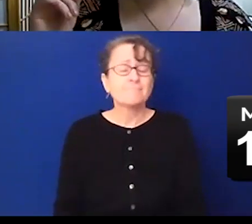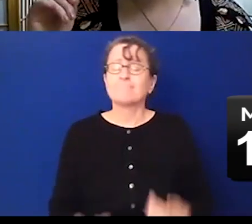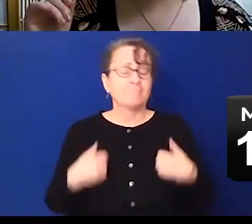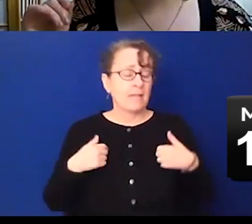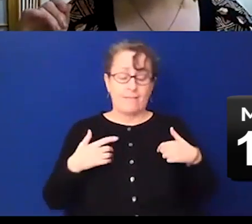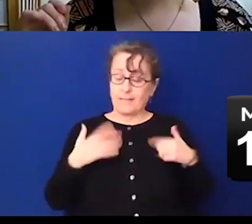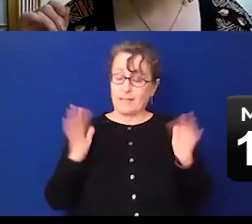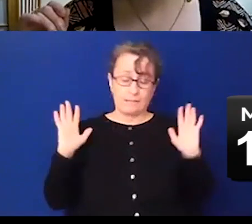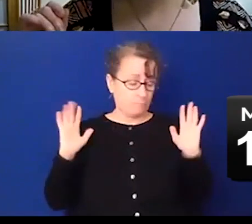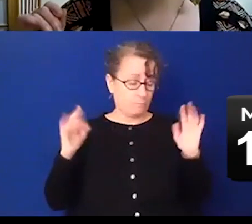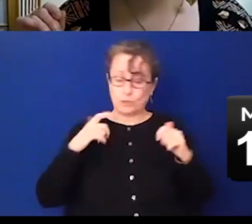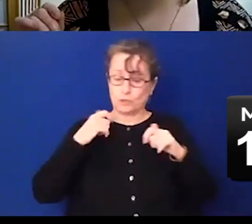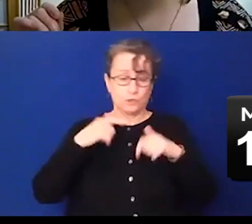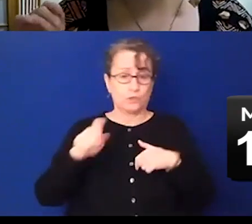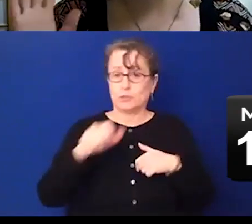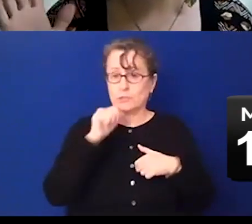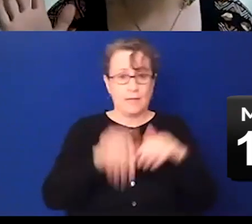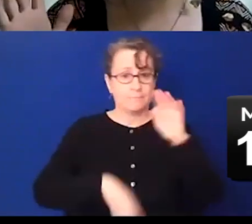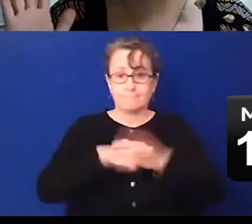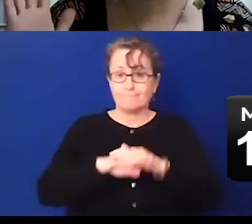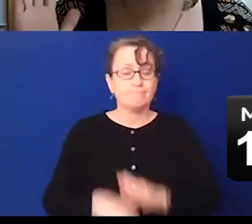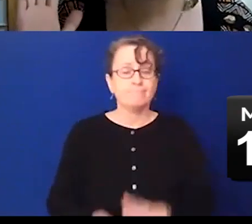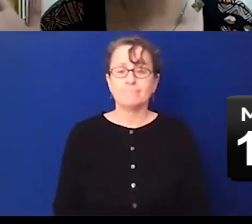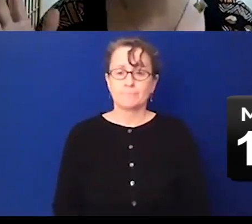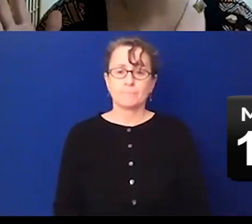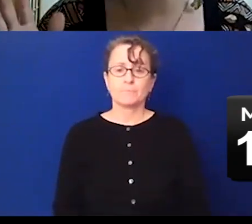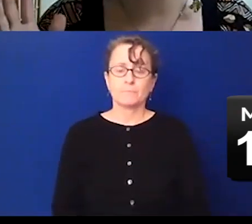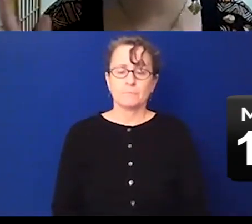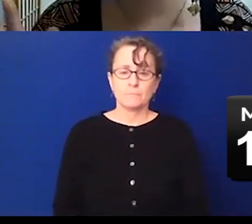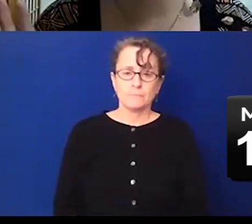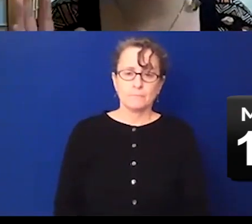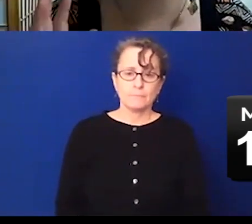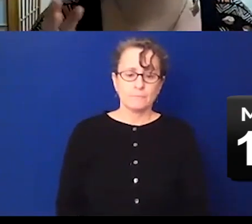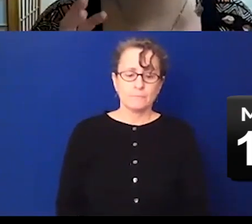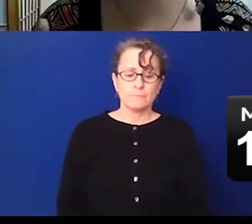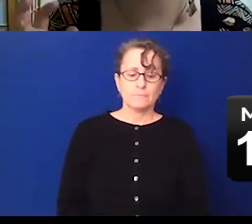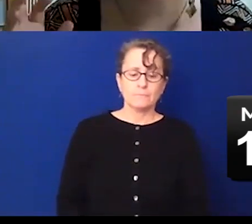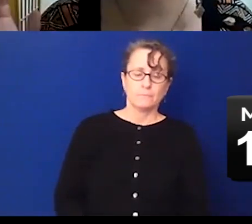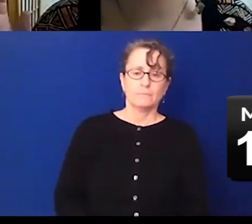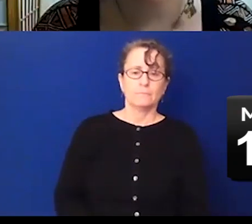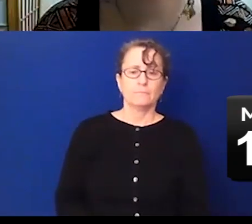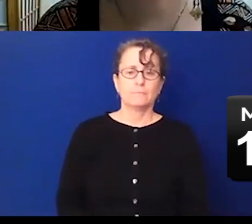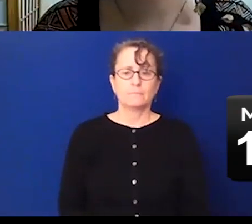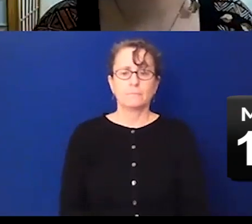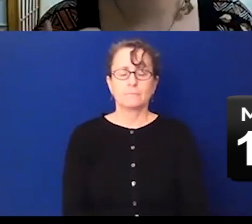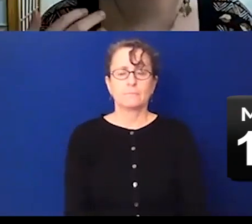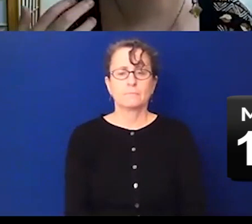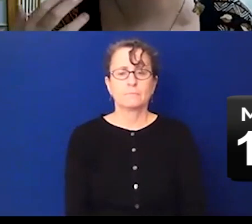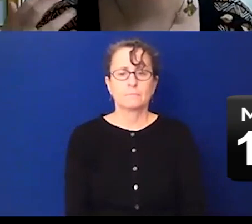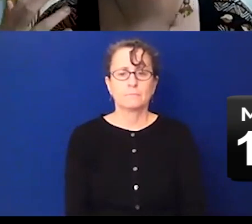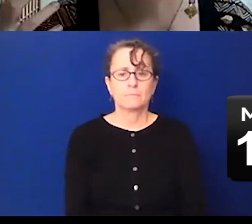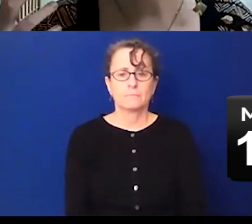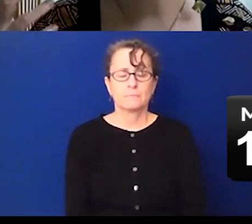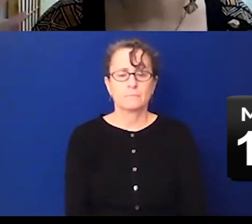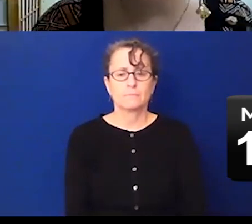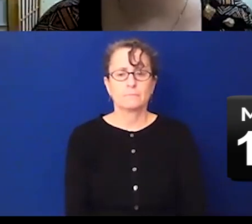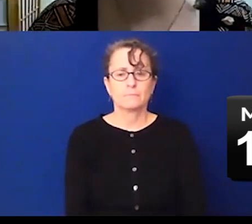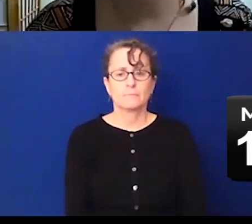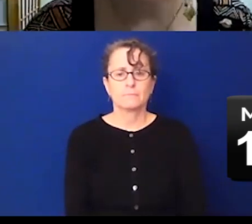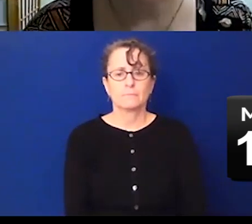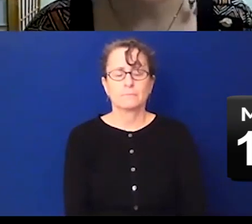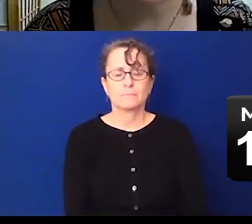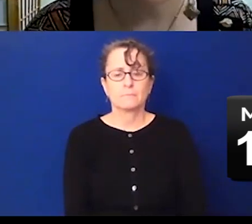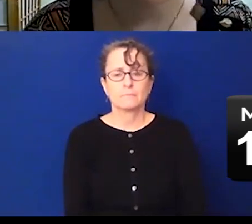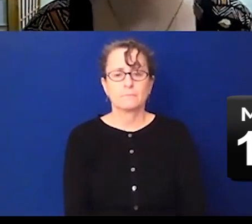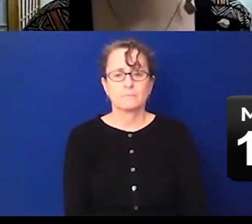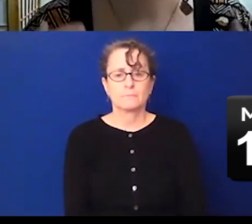for capping it at this time. I think one of the things I'm hearing from Tim is,